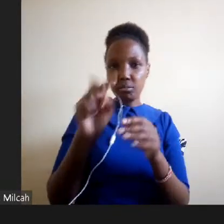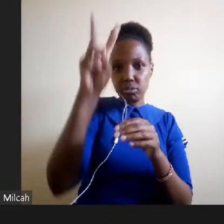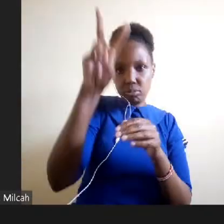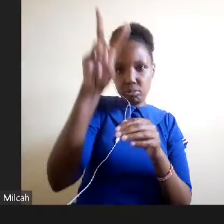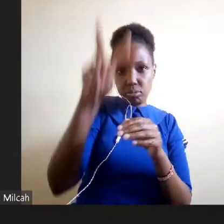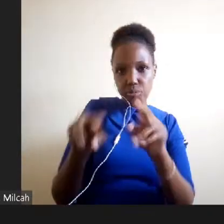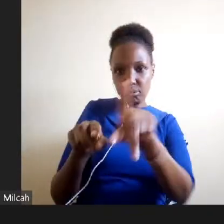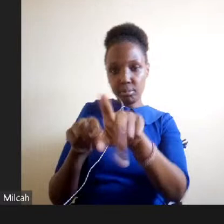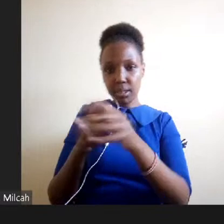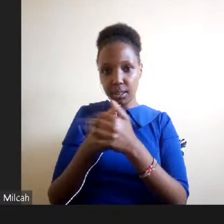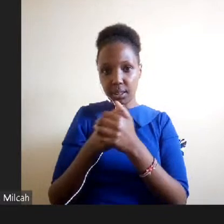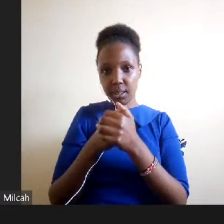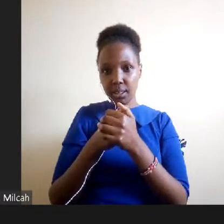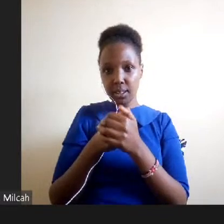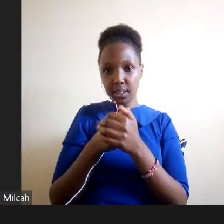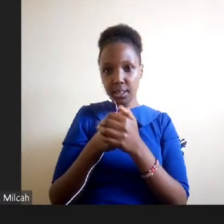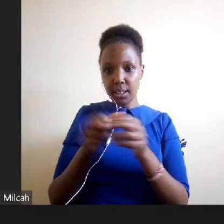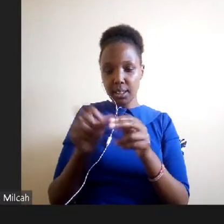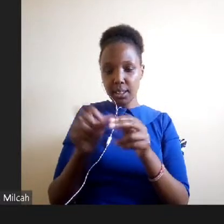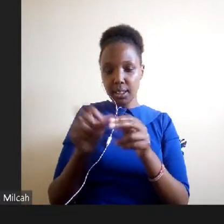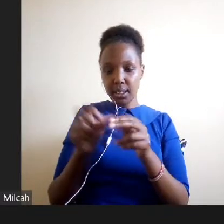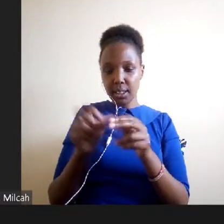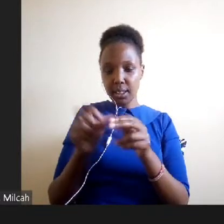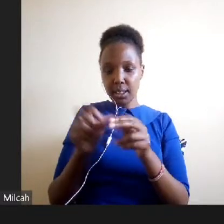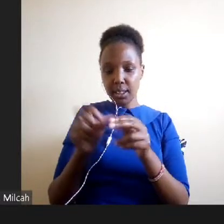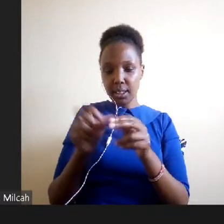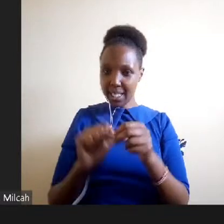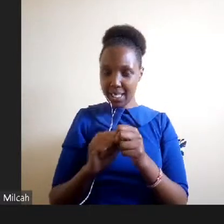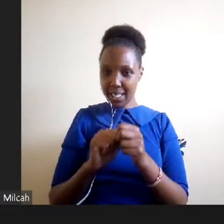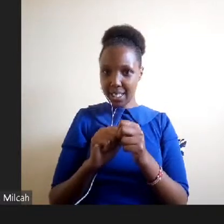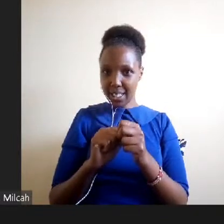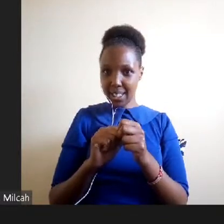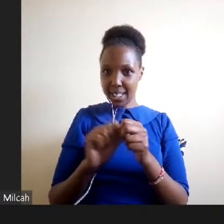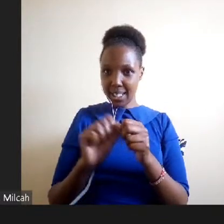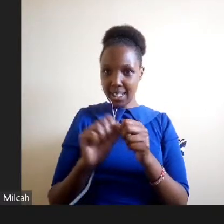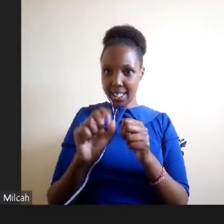parents, we can actually directly control the browser.